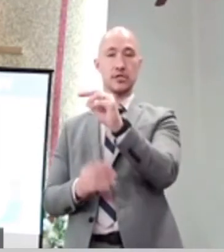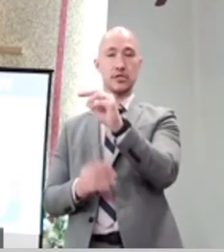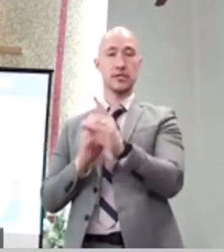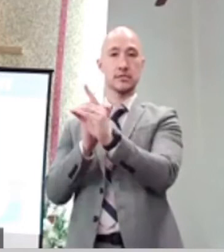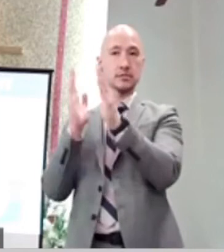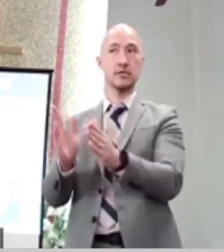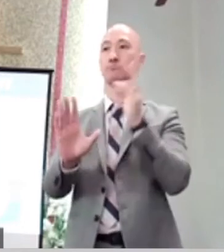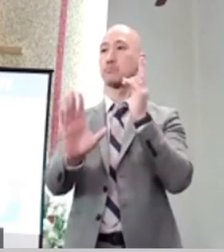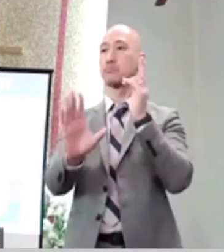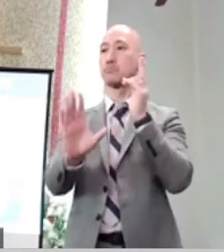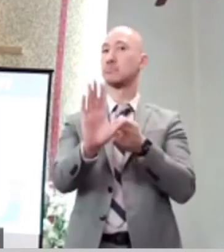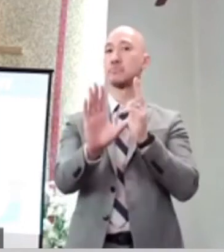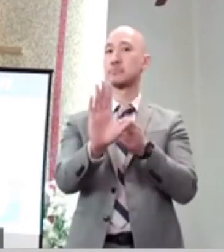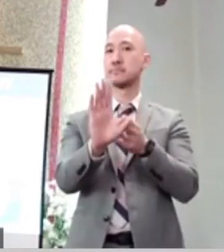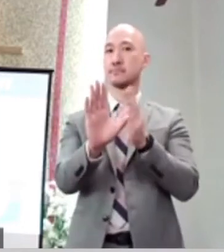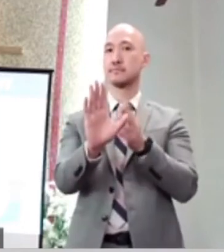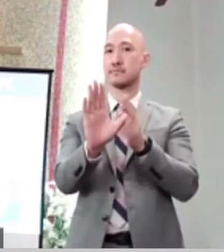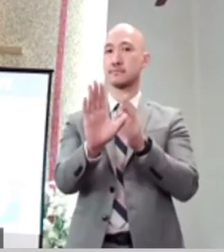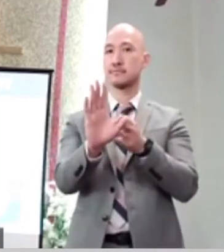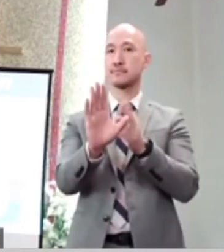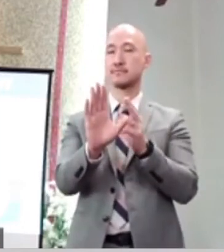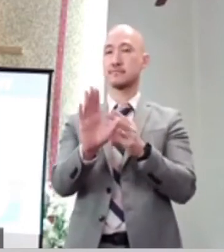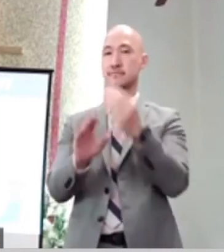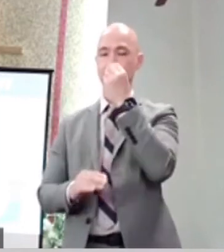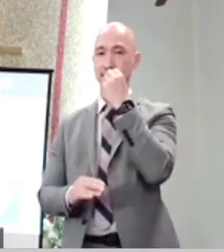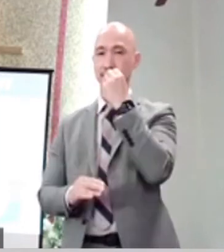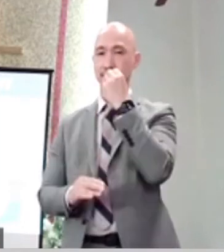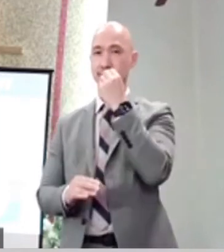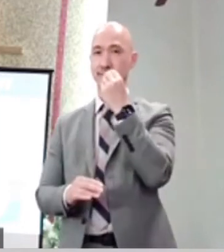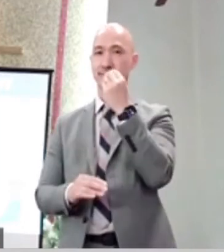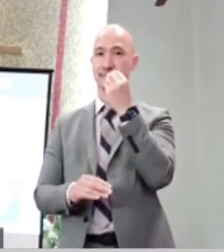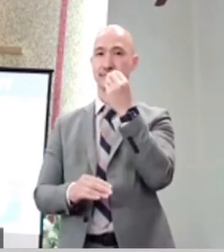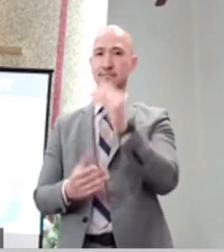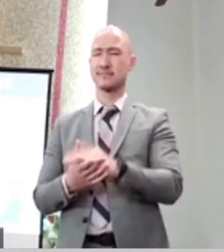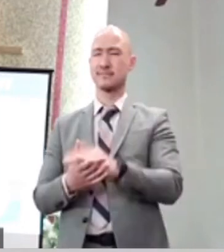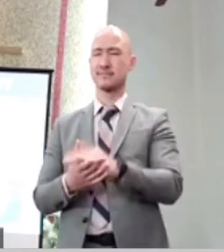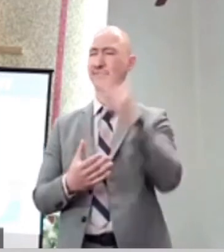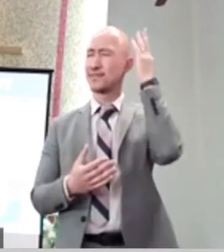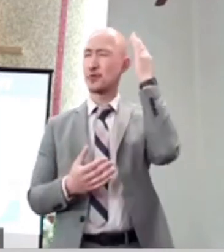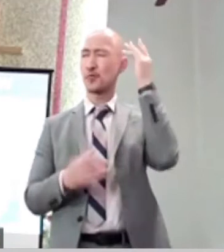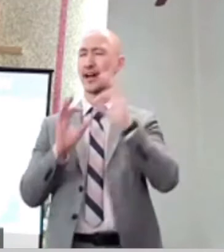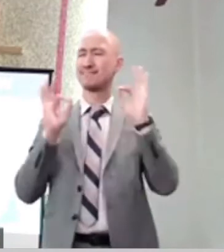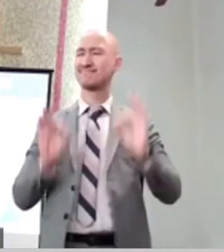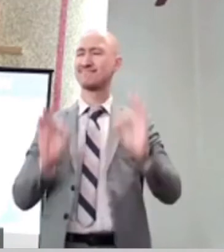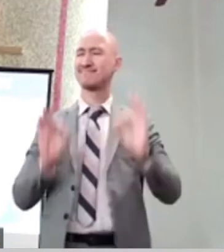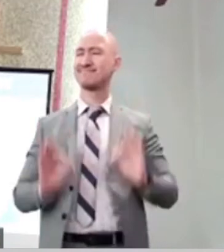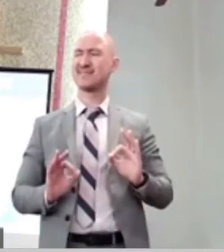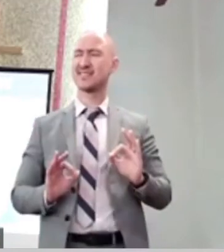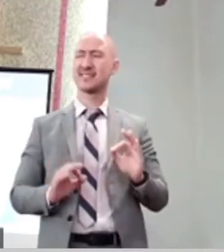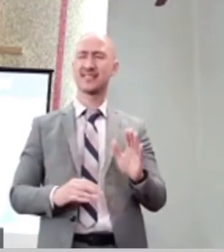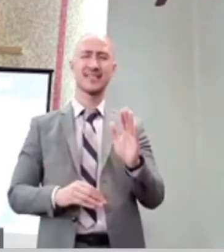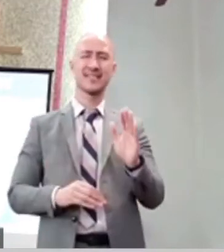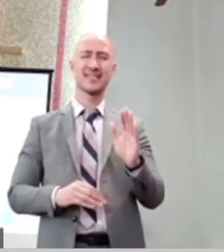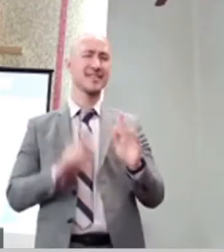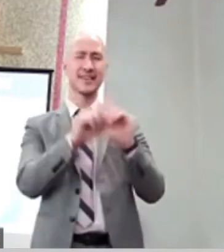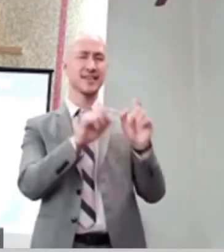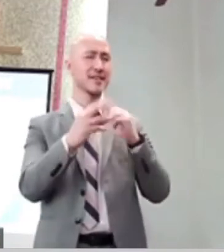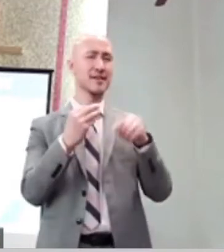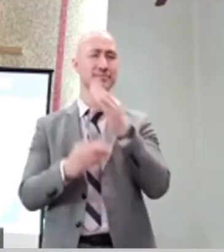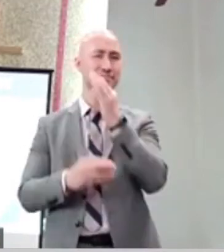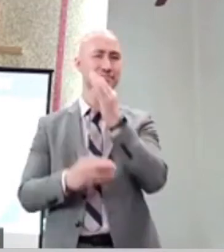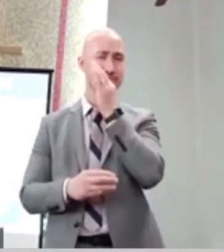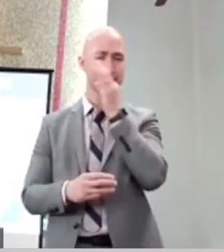that they were probably being questioned as well. Why do you think they brought this up at this moment? I think